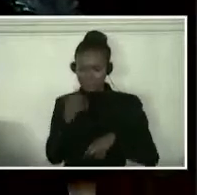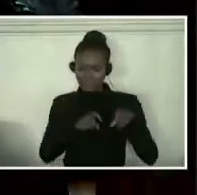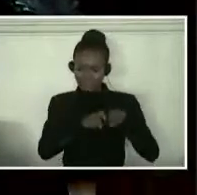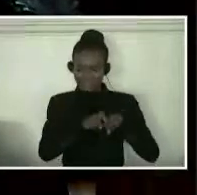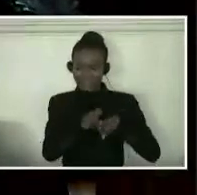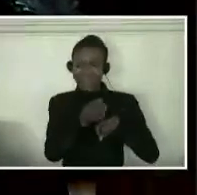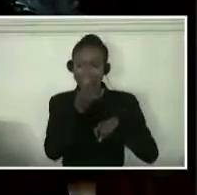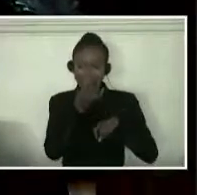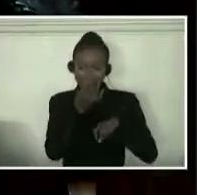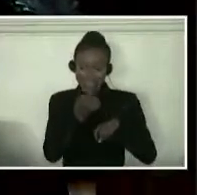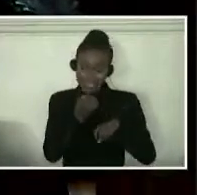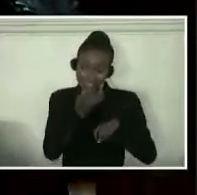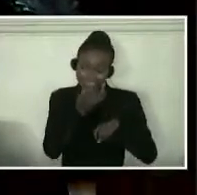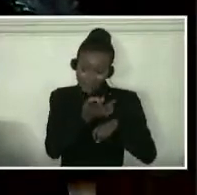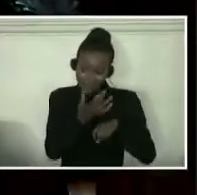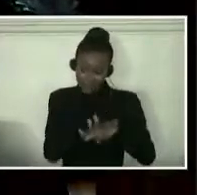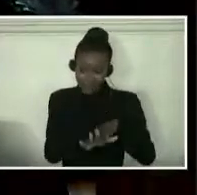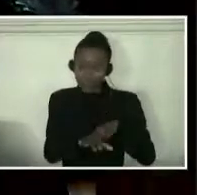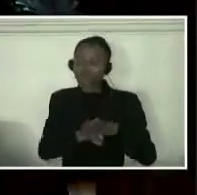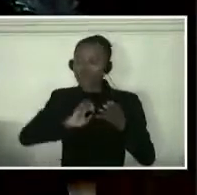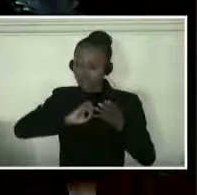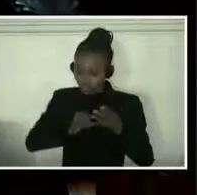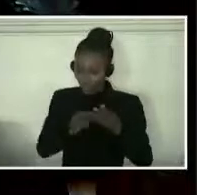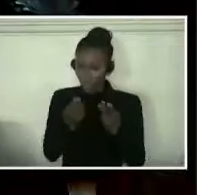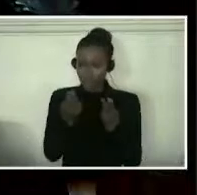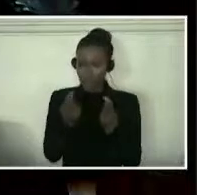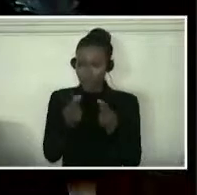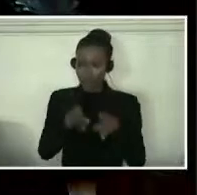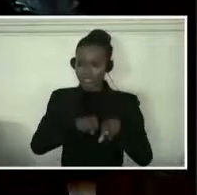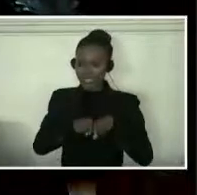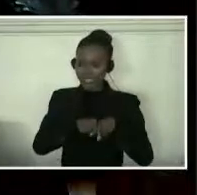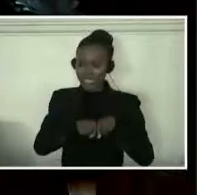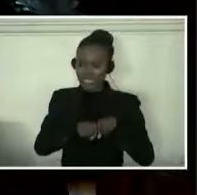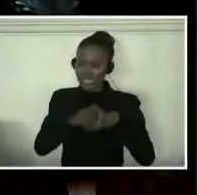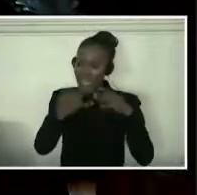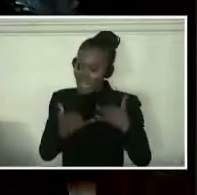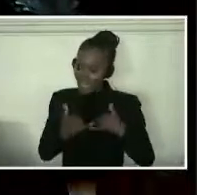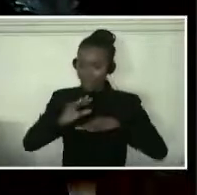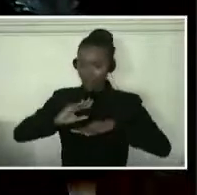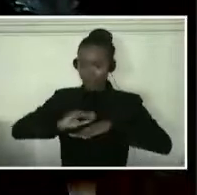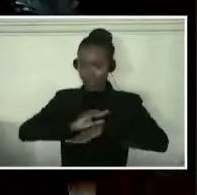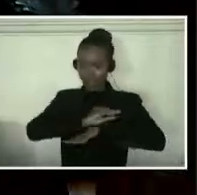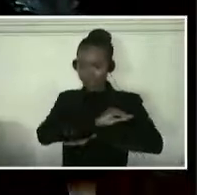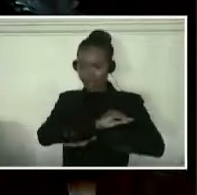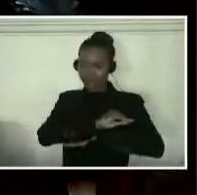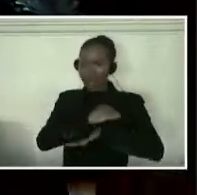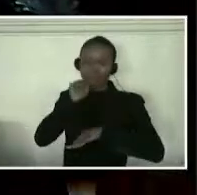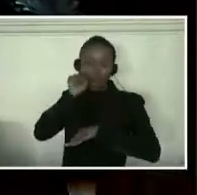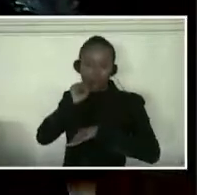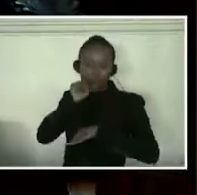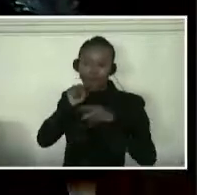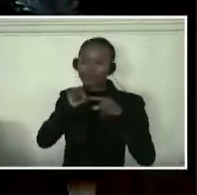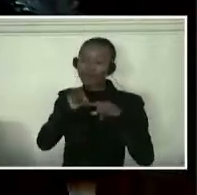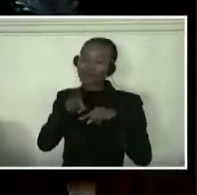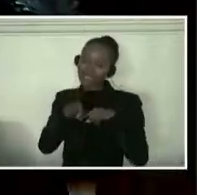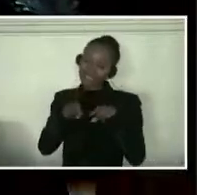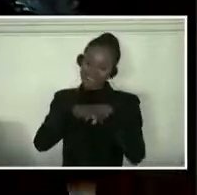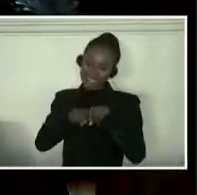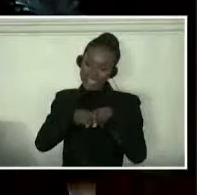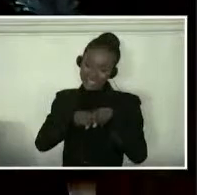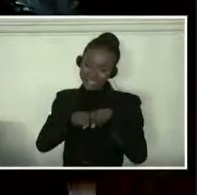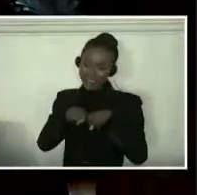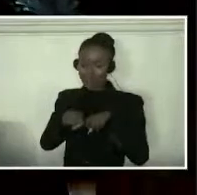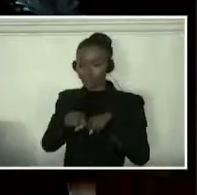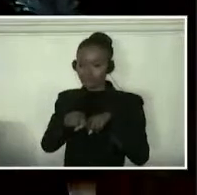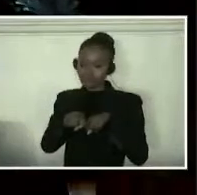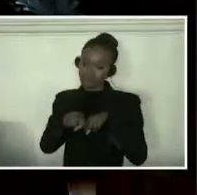i must say that we have now decided to implement a new test that does not require or a test that is not invasive it says that